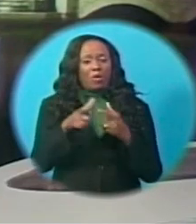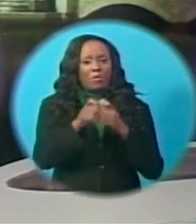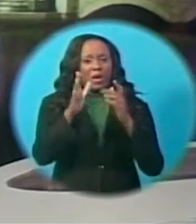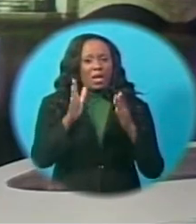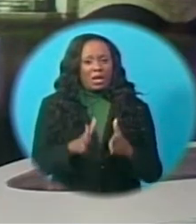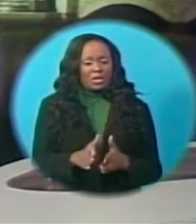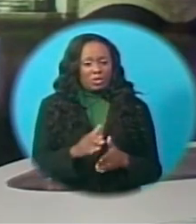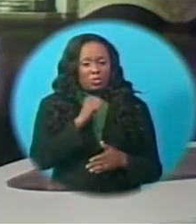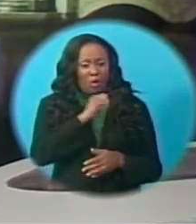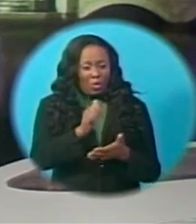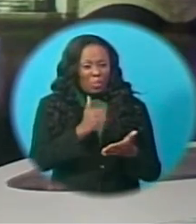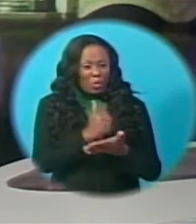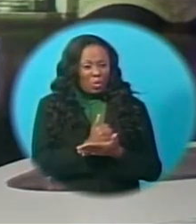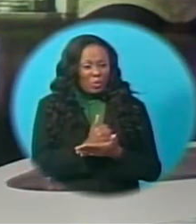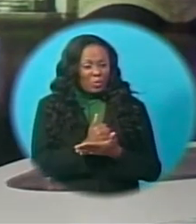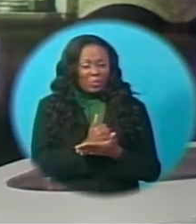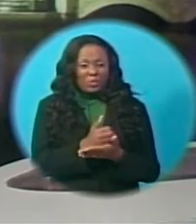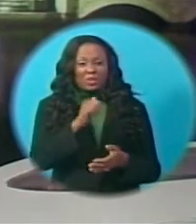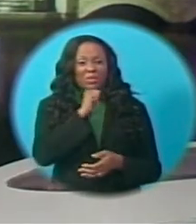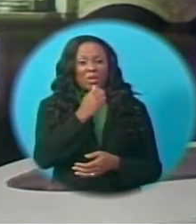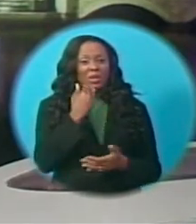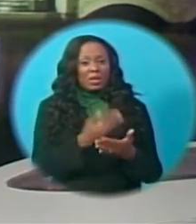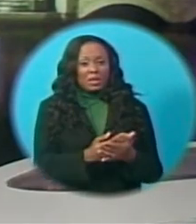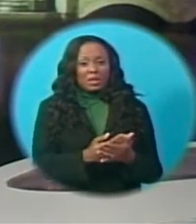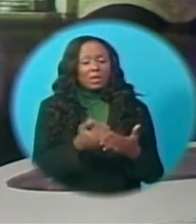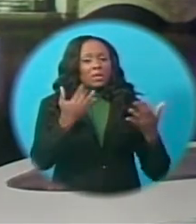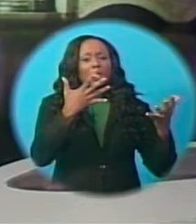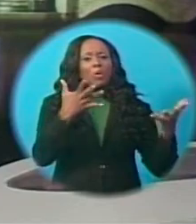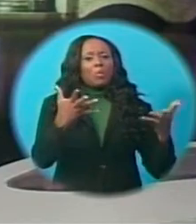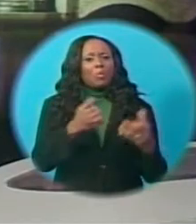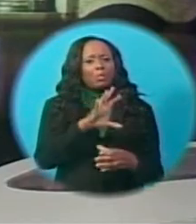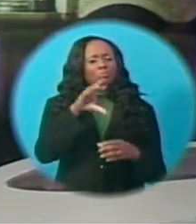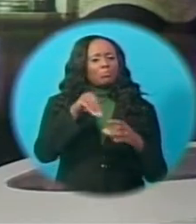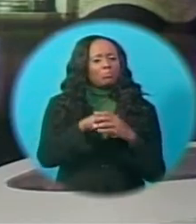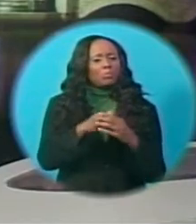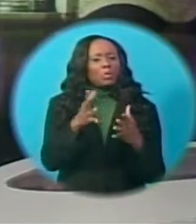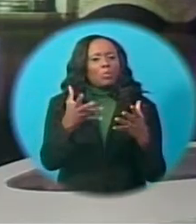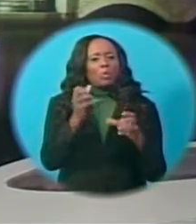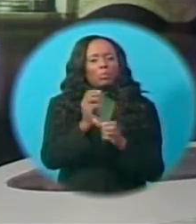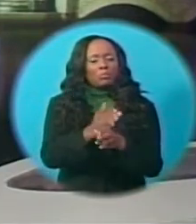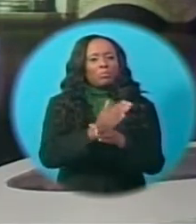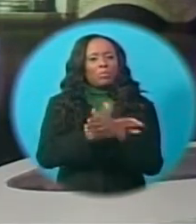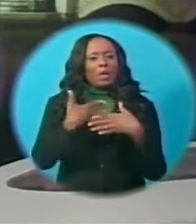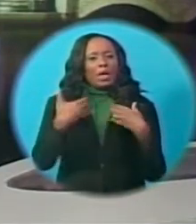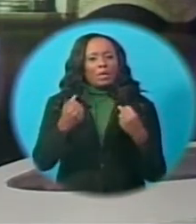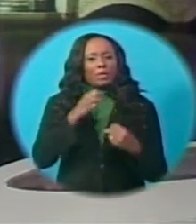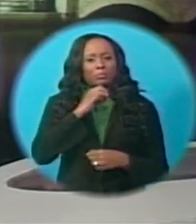Blackett outlined that government was embarking on a policy of active and healthy aging.